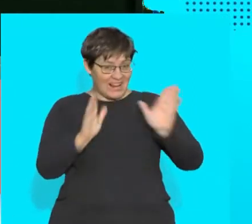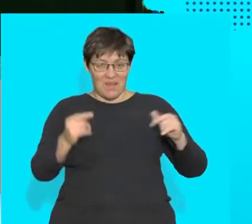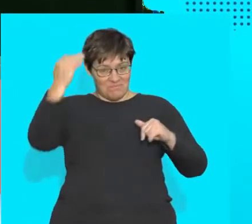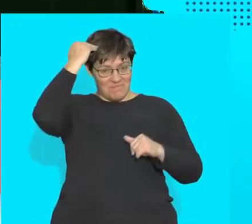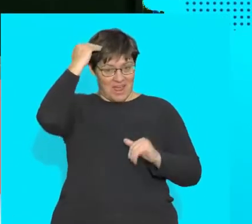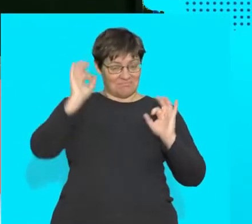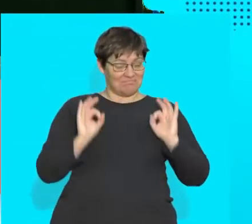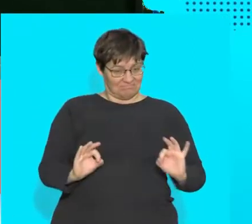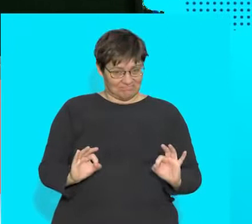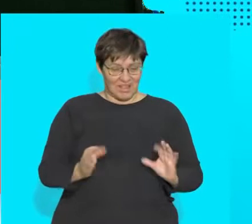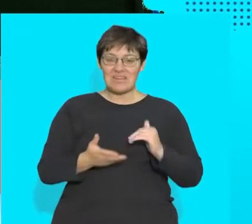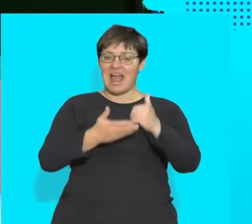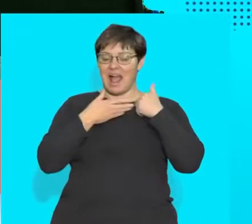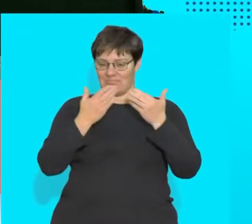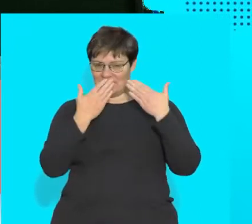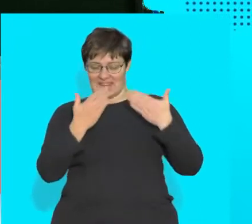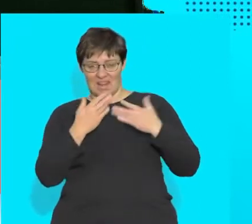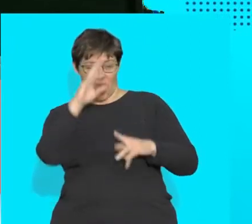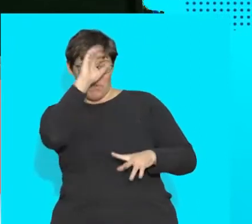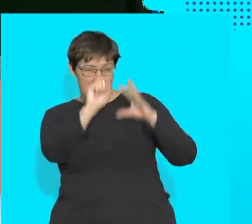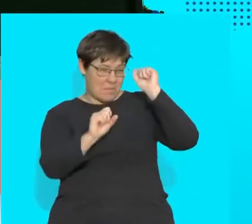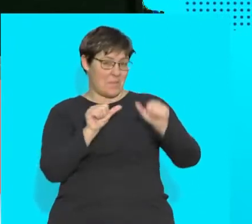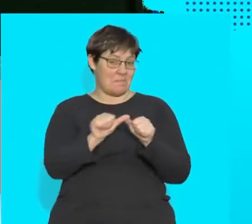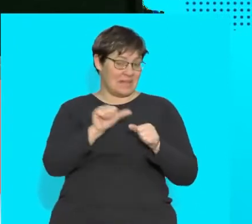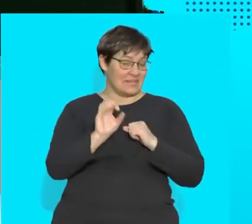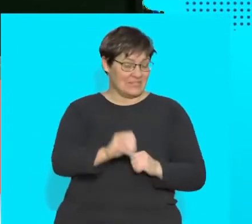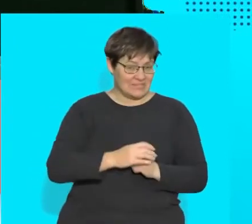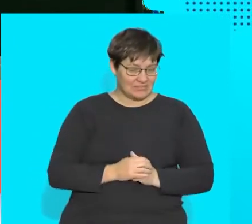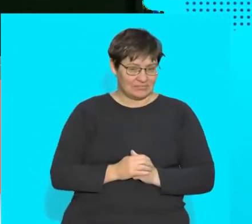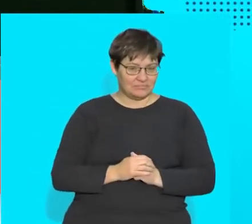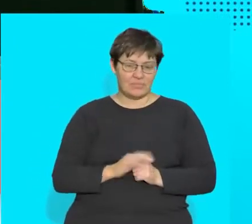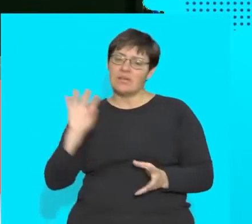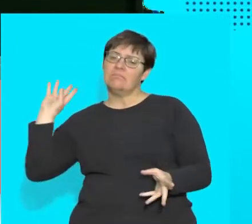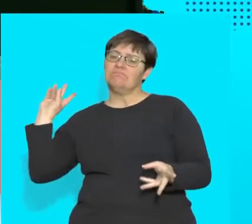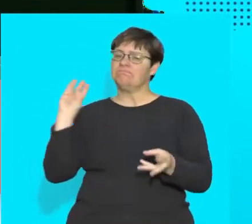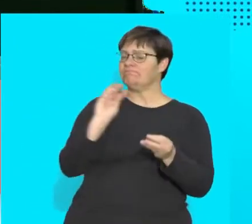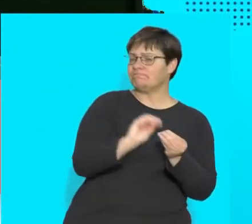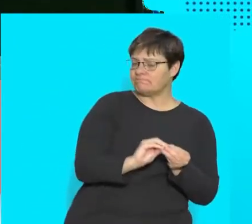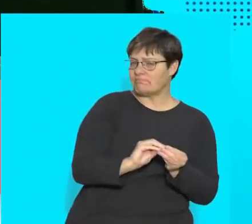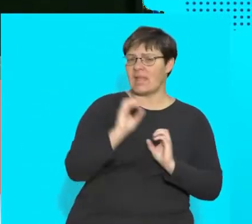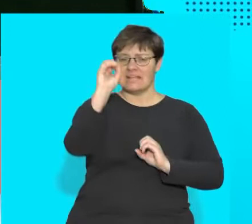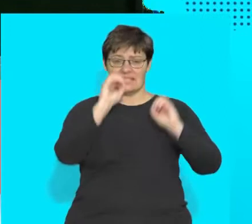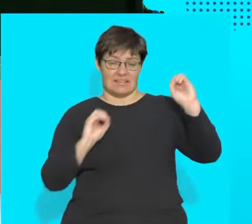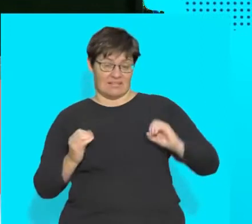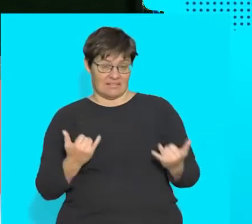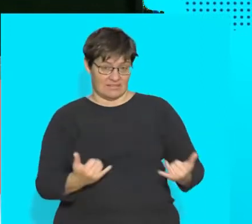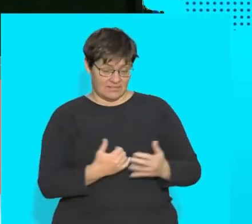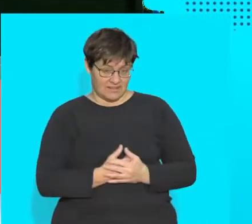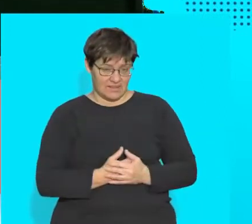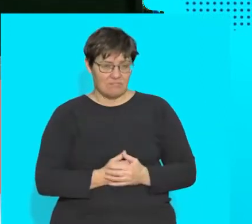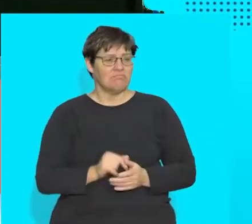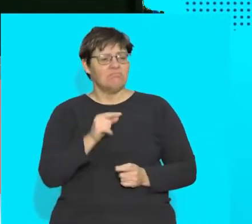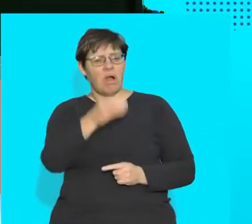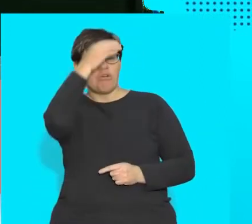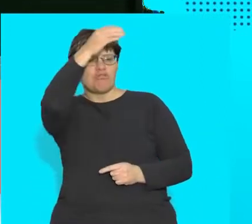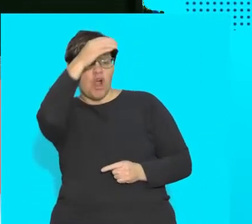the mind and helps us to study and remember better. We are recapping the cell today, right? We're looking at